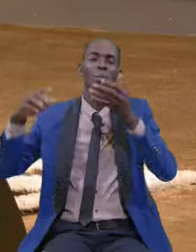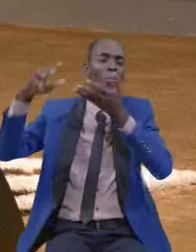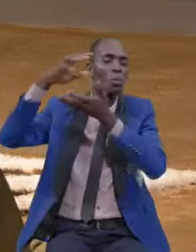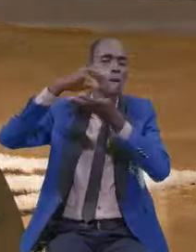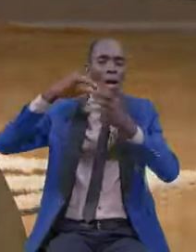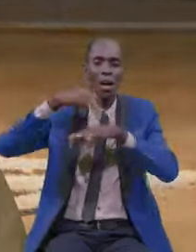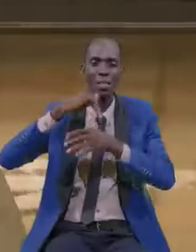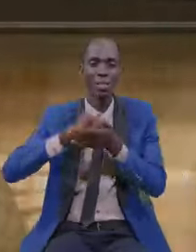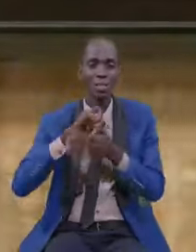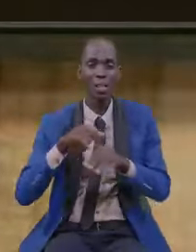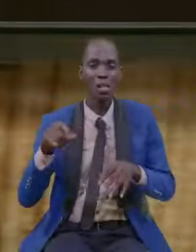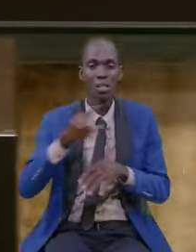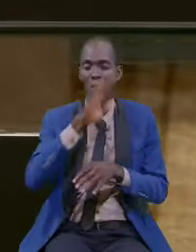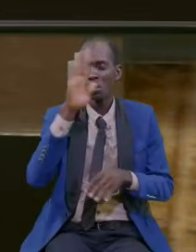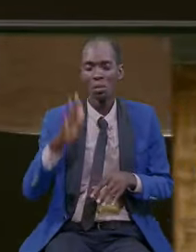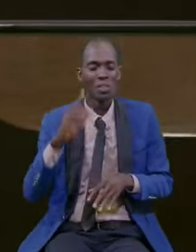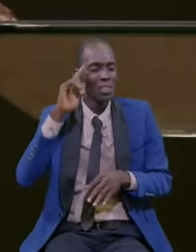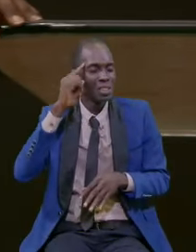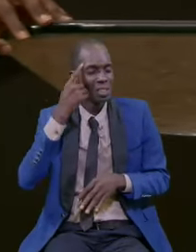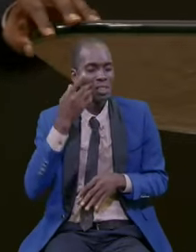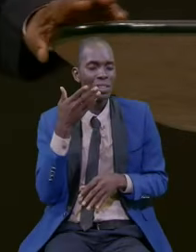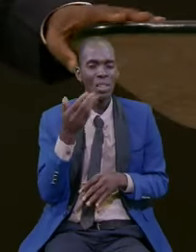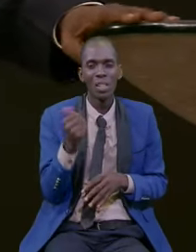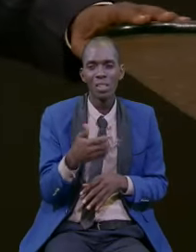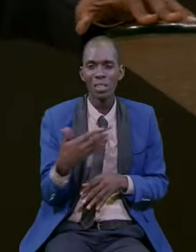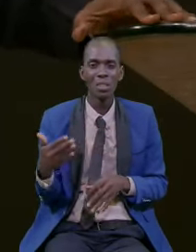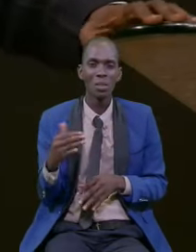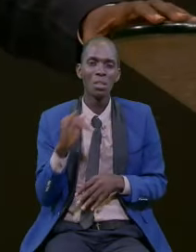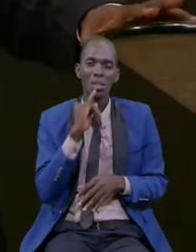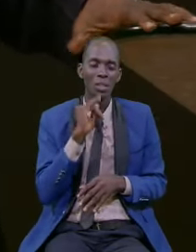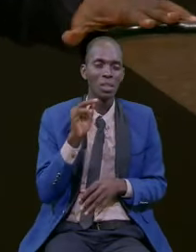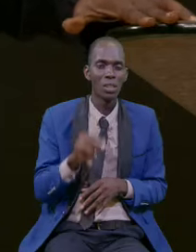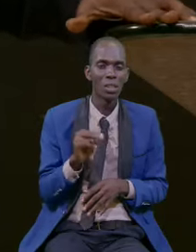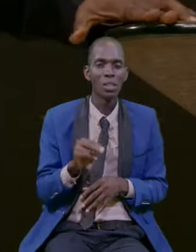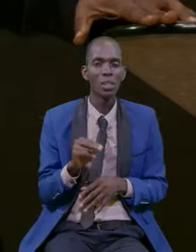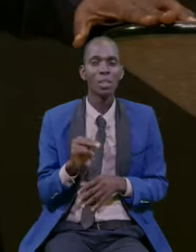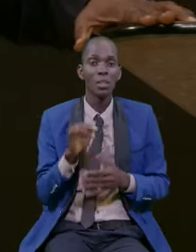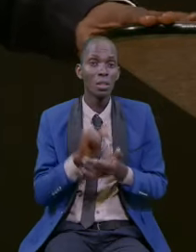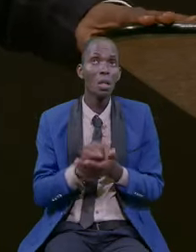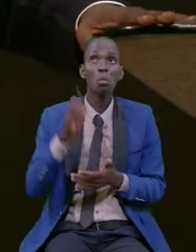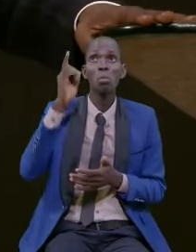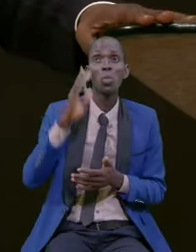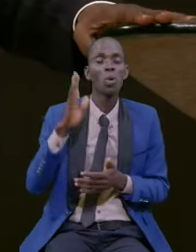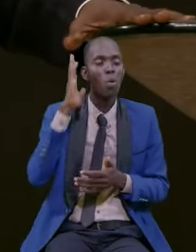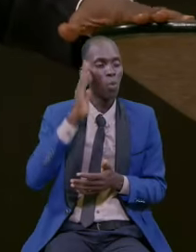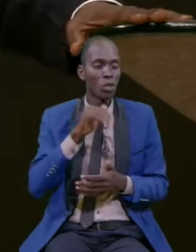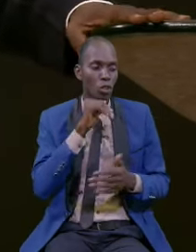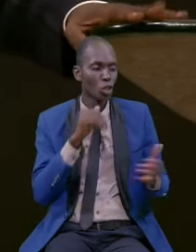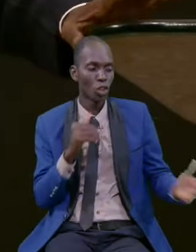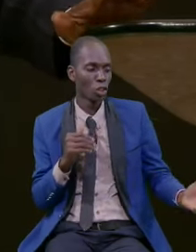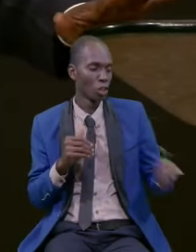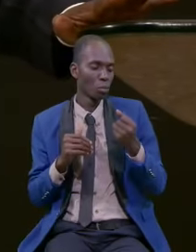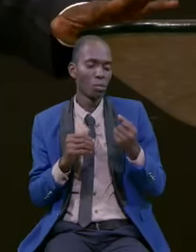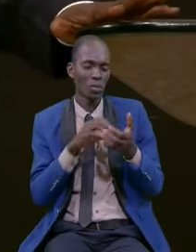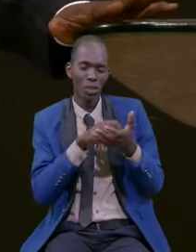come. They don't think that God might demand something from them, that God is not going to take away from them, but